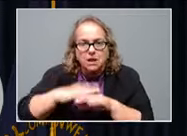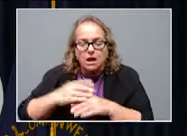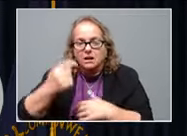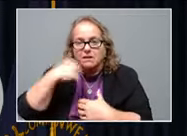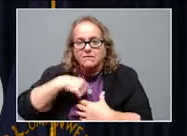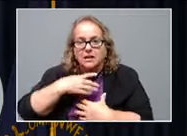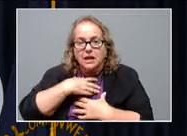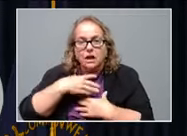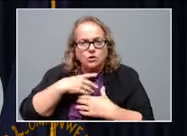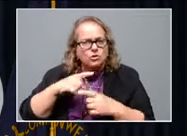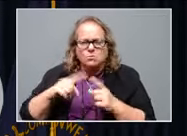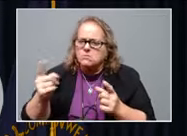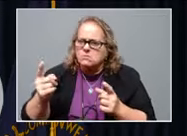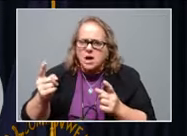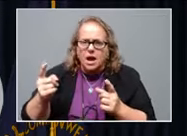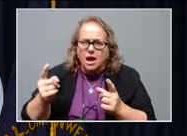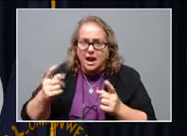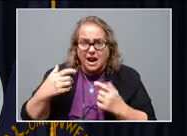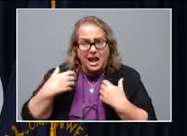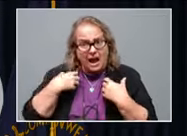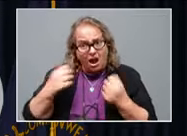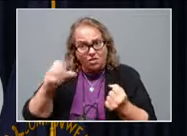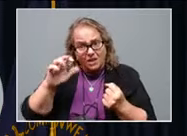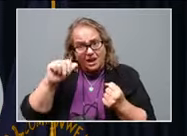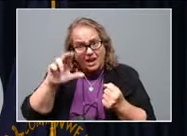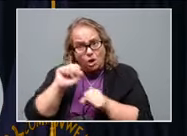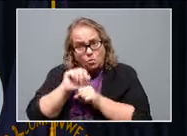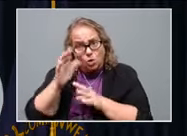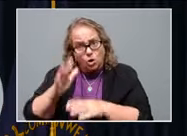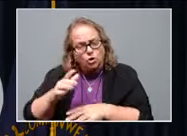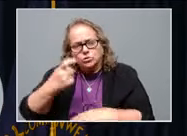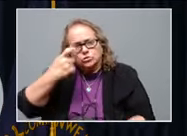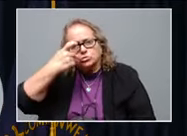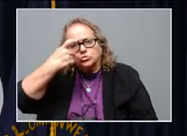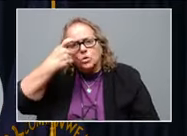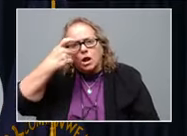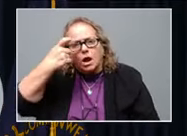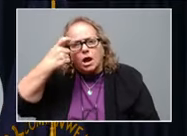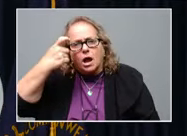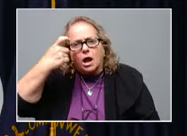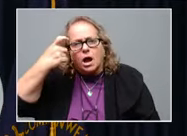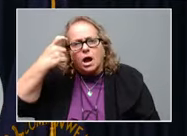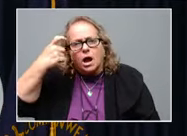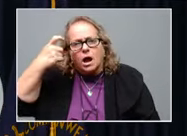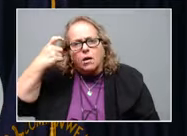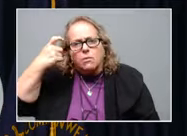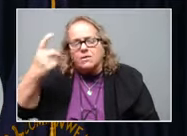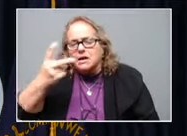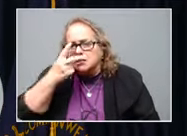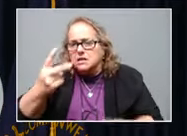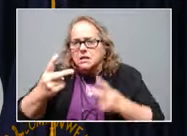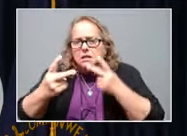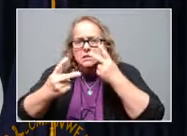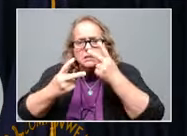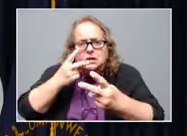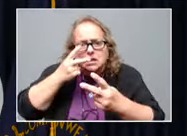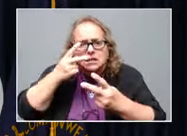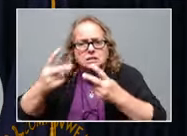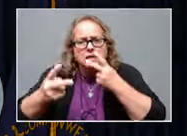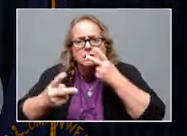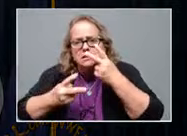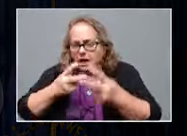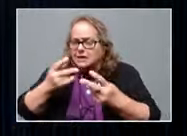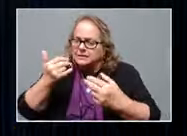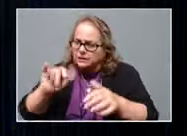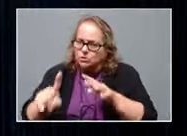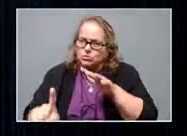trauma these healthcare heroes are going through. They're going to carry scars on the inside from this period. They know it, and they still show up.